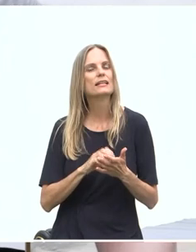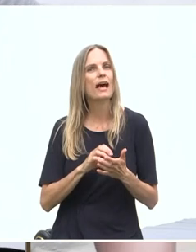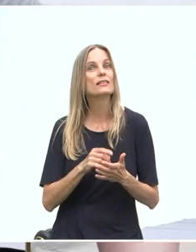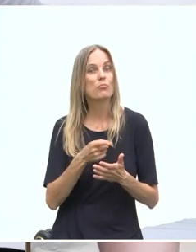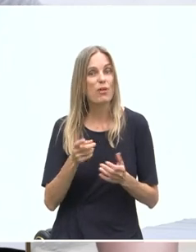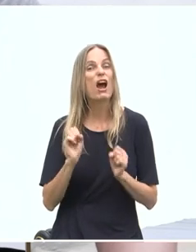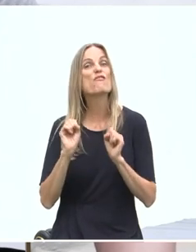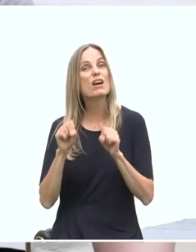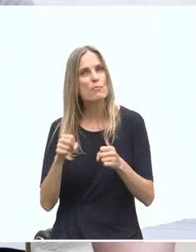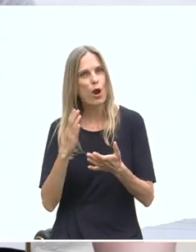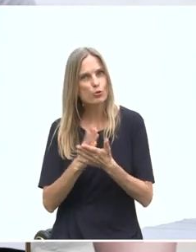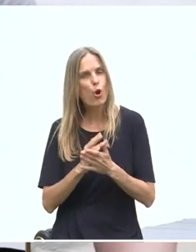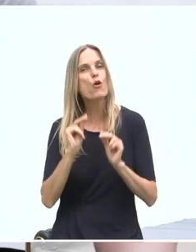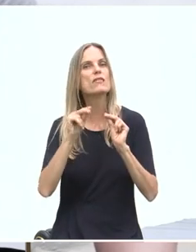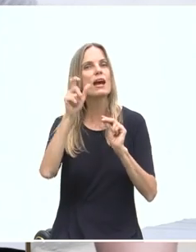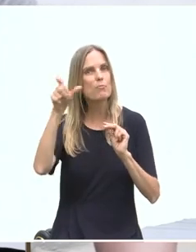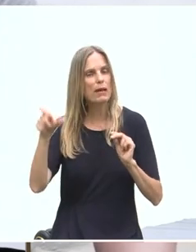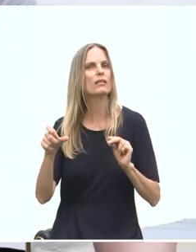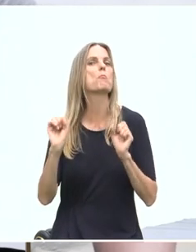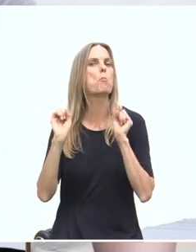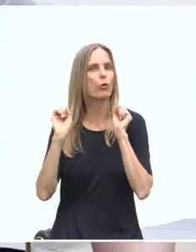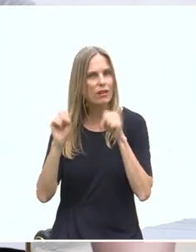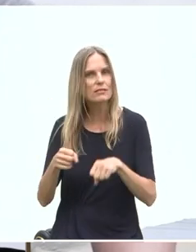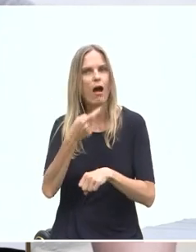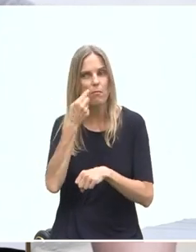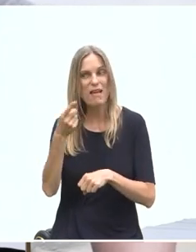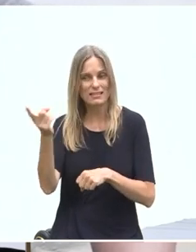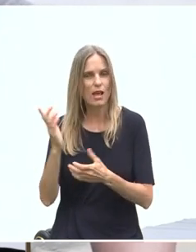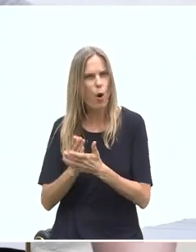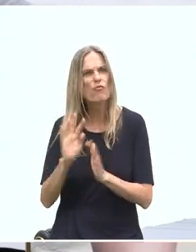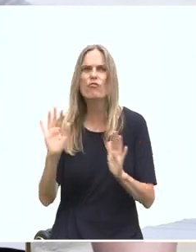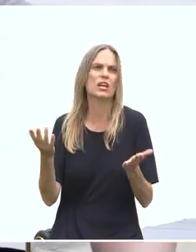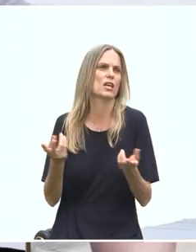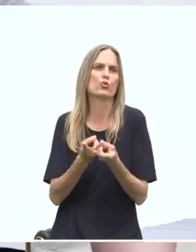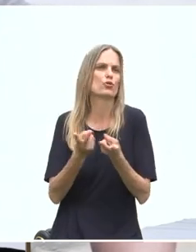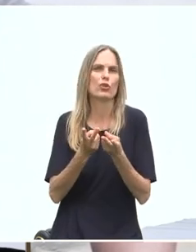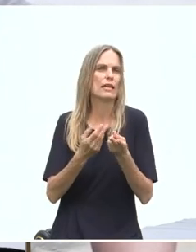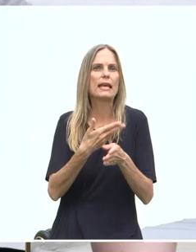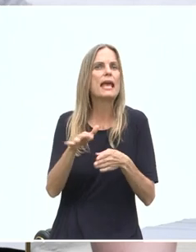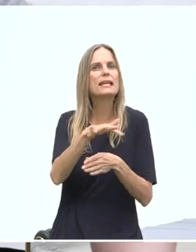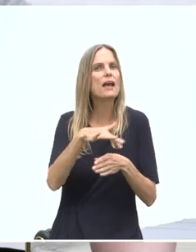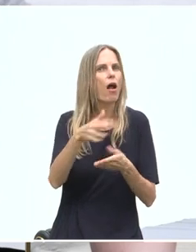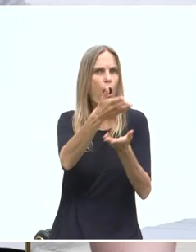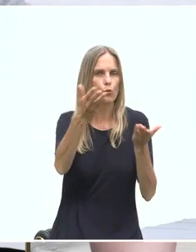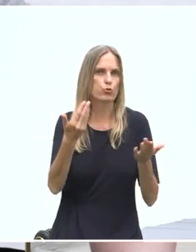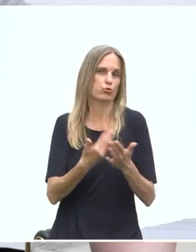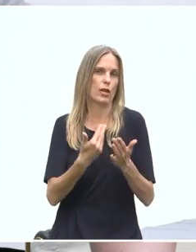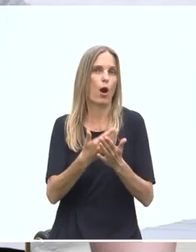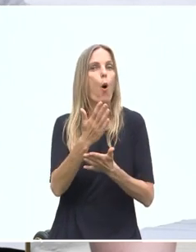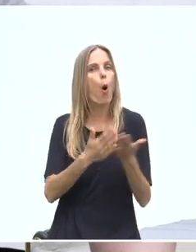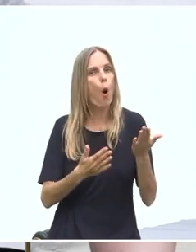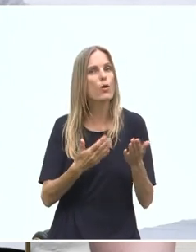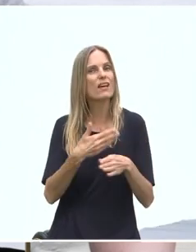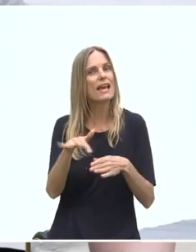potential teacher pool. And of course, in every other sector as well, if there's a lot of women in one sector, that means that there's going to be